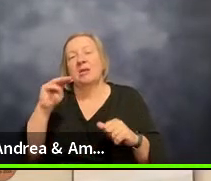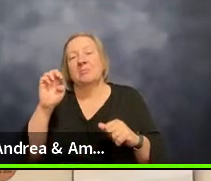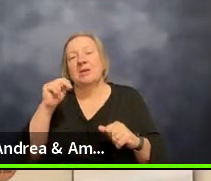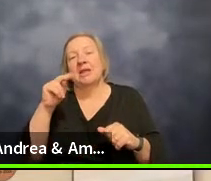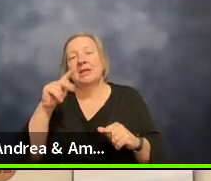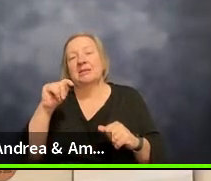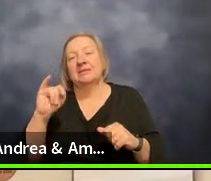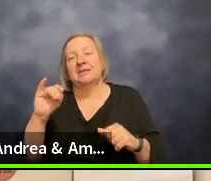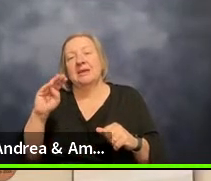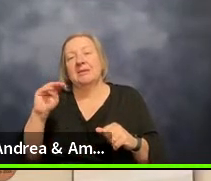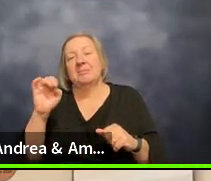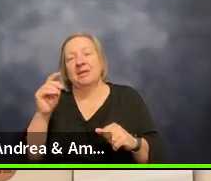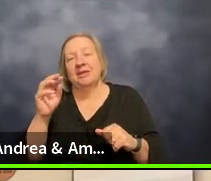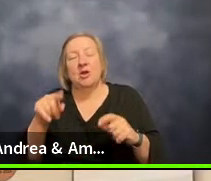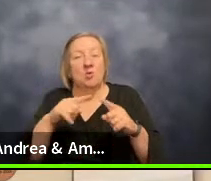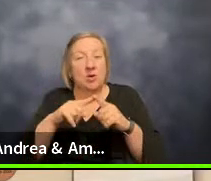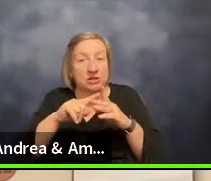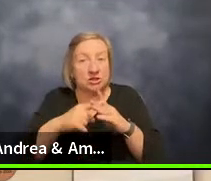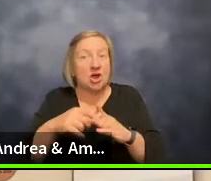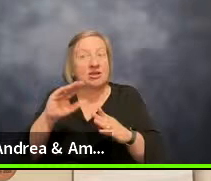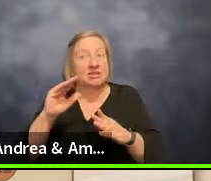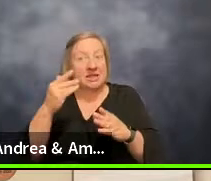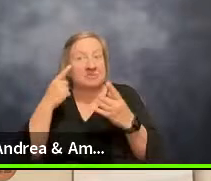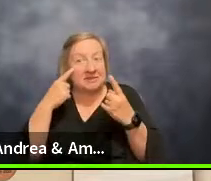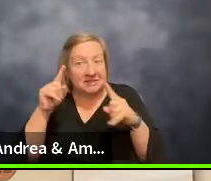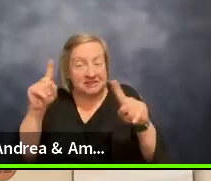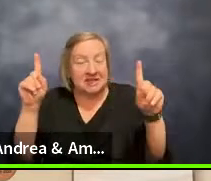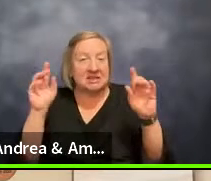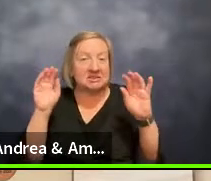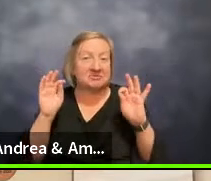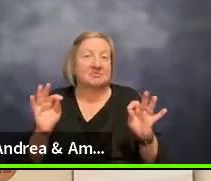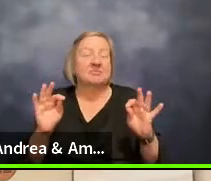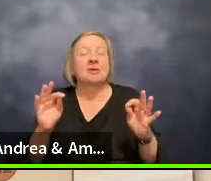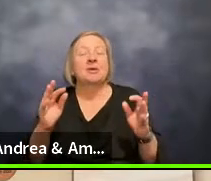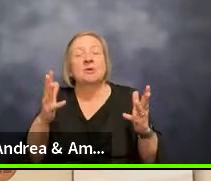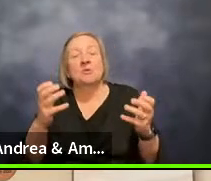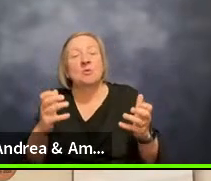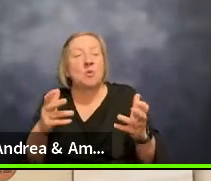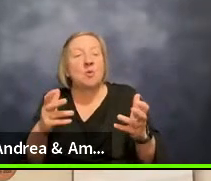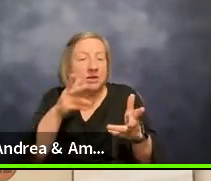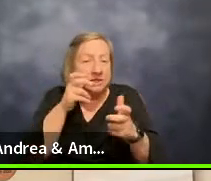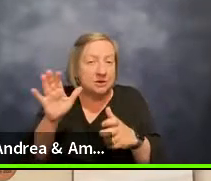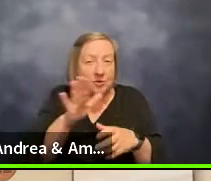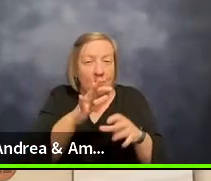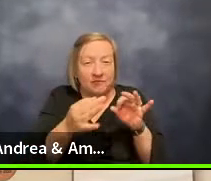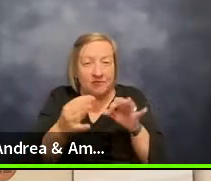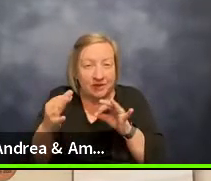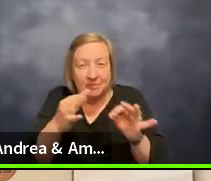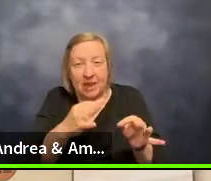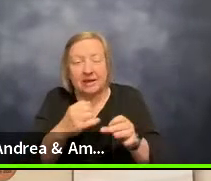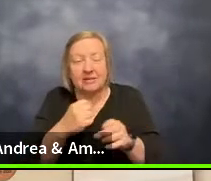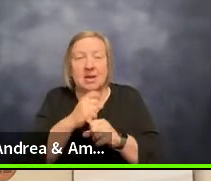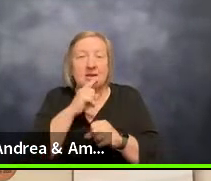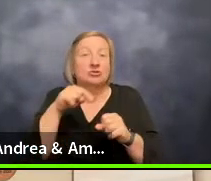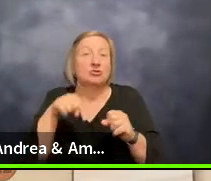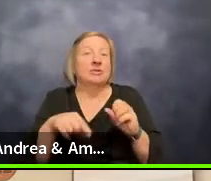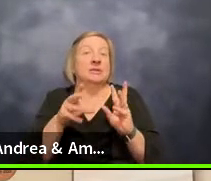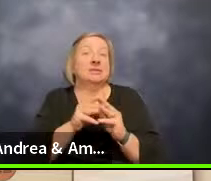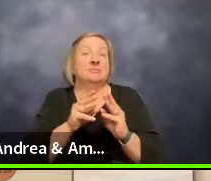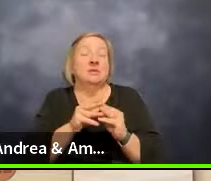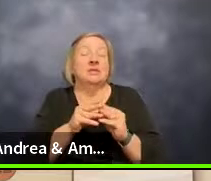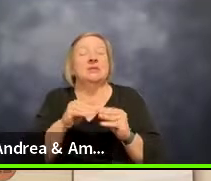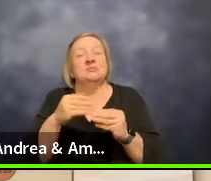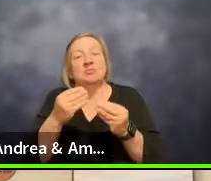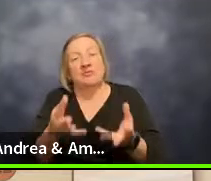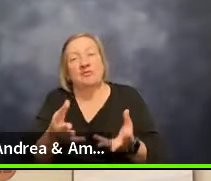was once we got into it, seemed like that was a success. So we really do want to hear feedback from you, because we want to make sure that these meetings